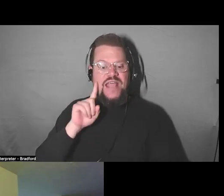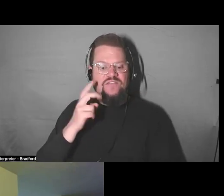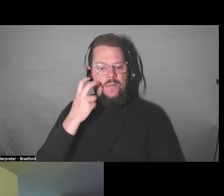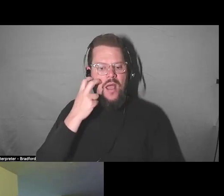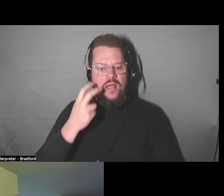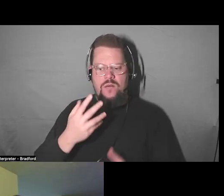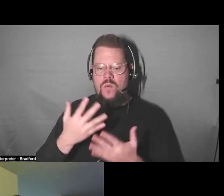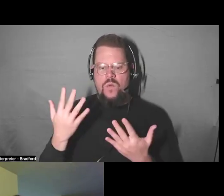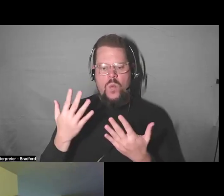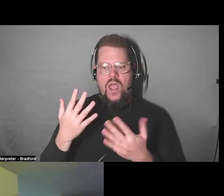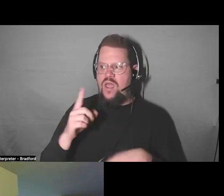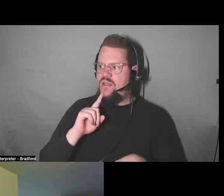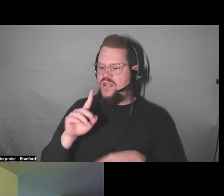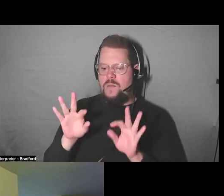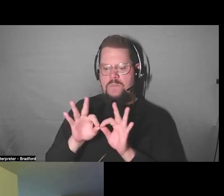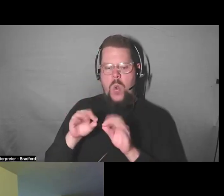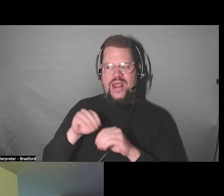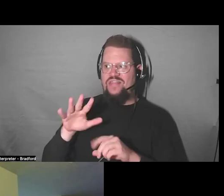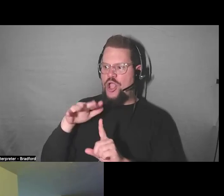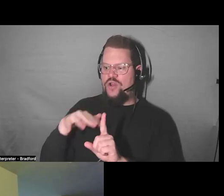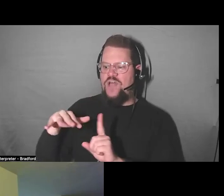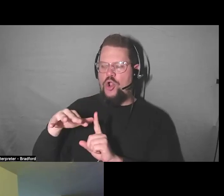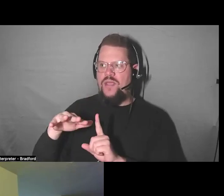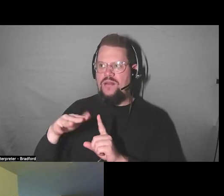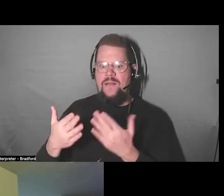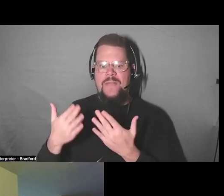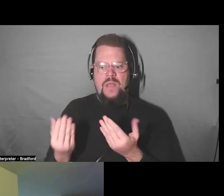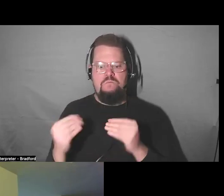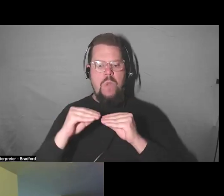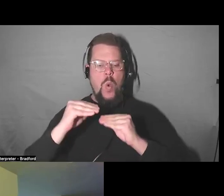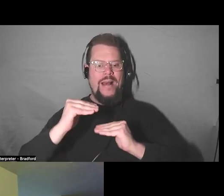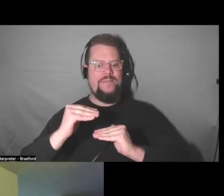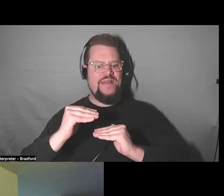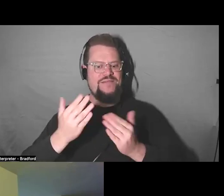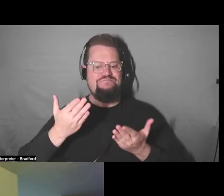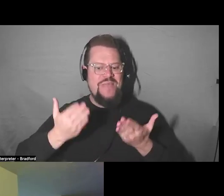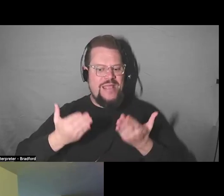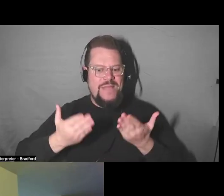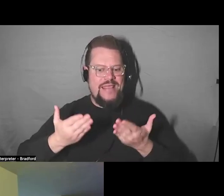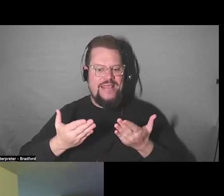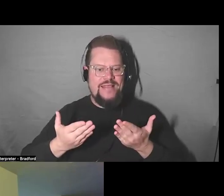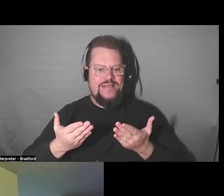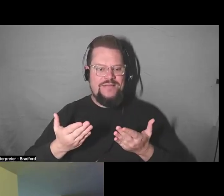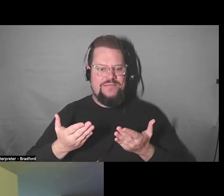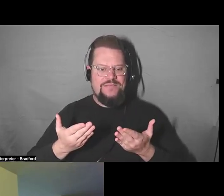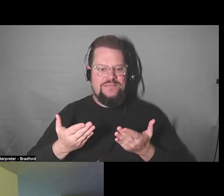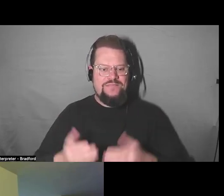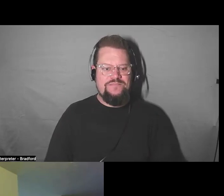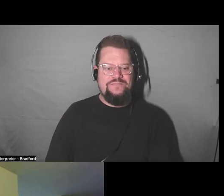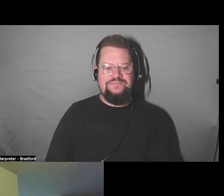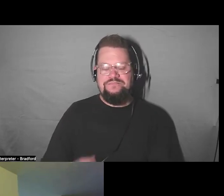is salient in their environment might be even more limited Right. Yeah. and unique to